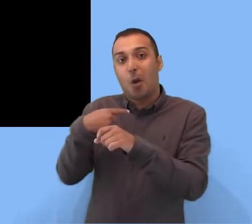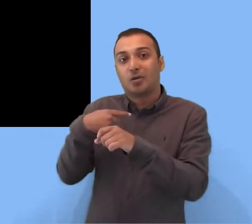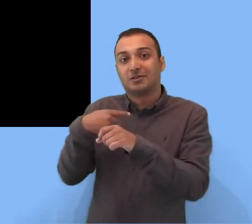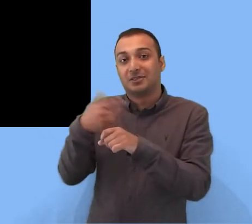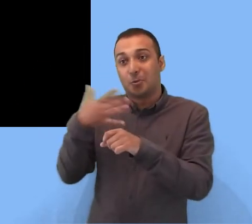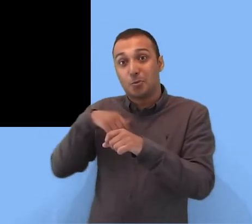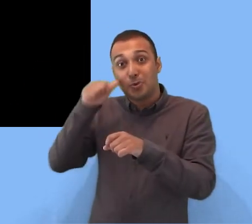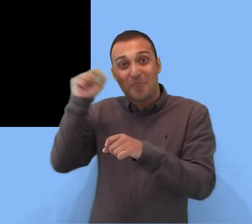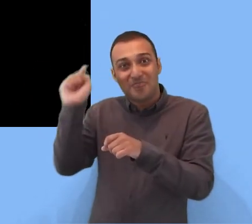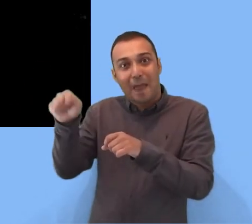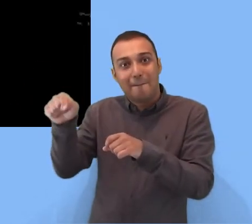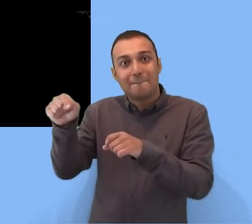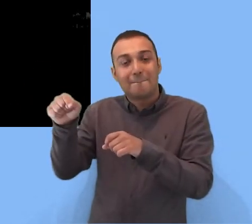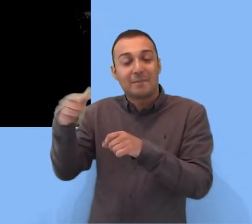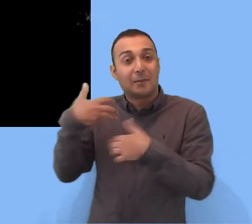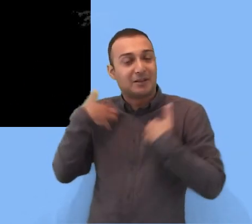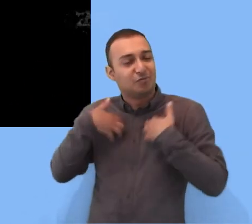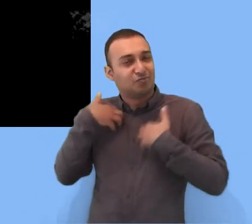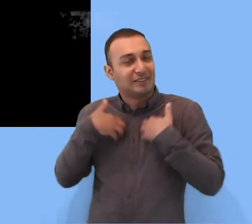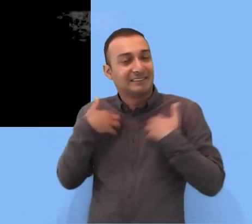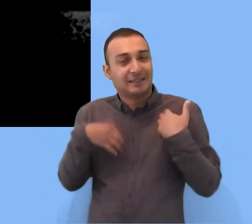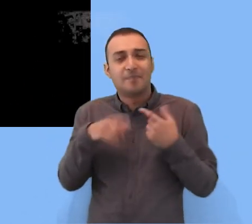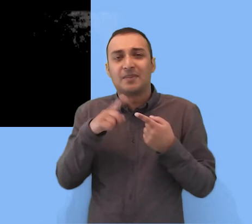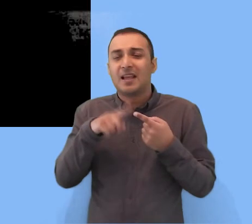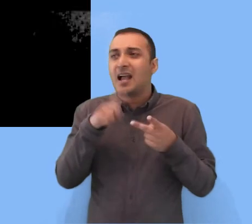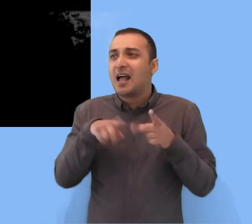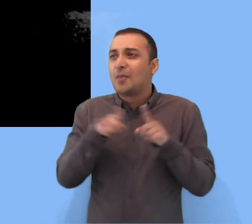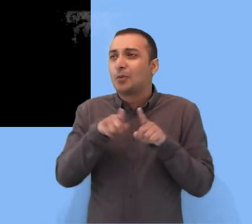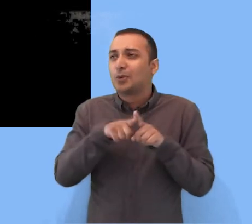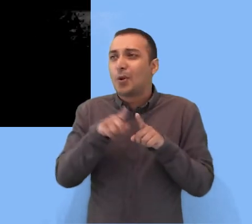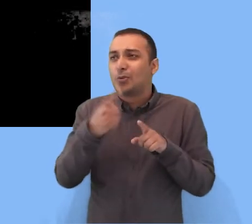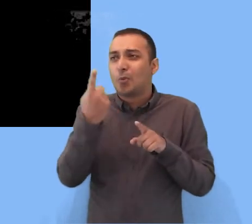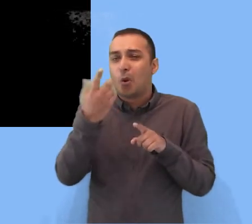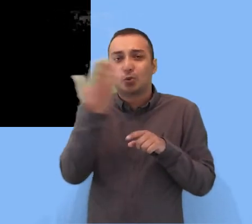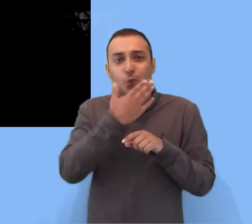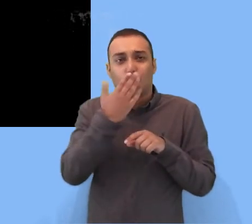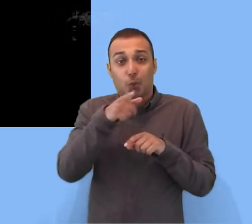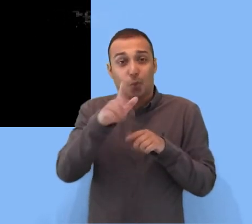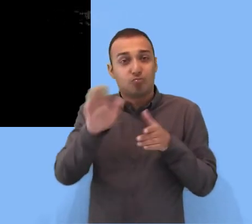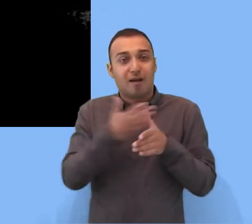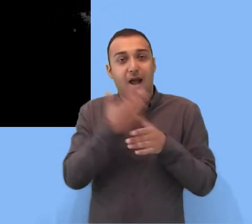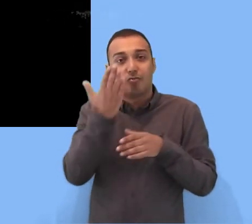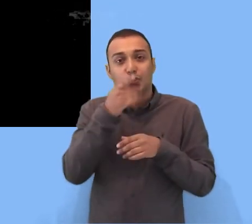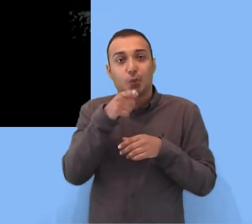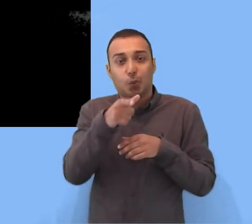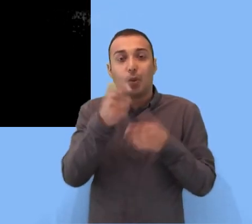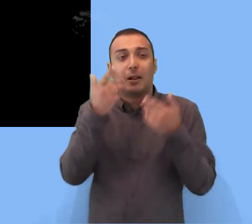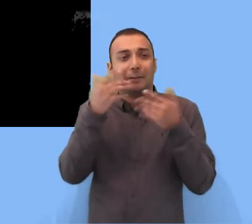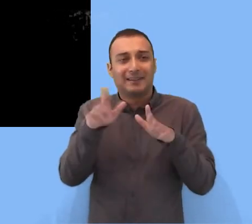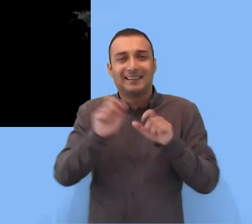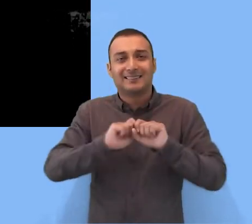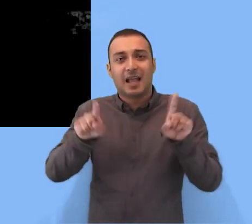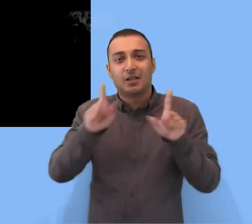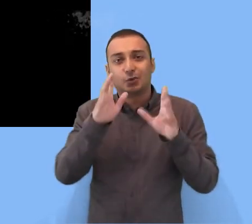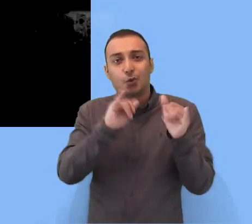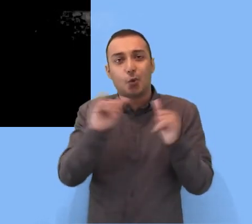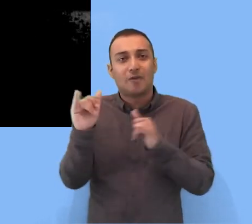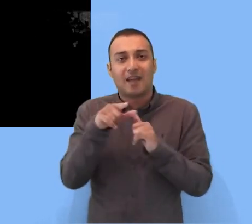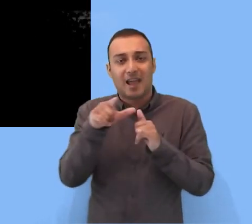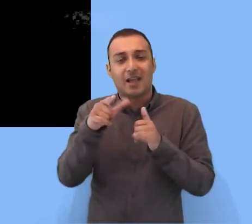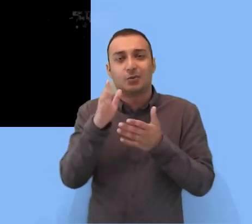case study from this is only one school, but it was a primary school, and they put out a survey to their parents, and they